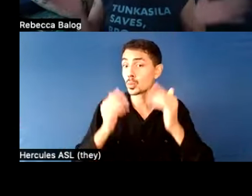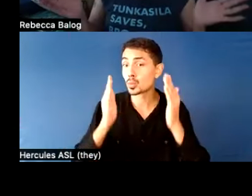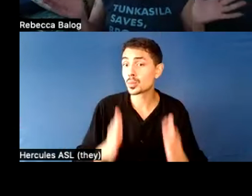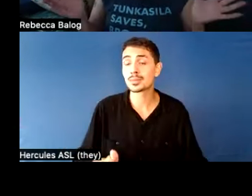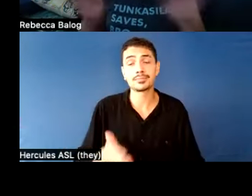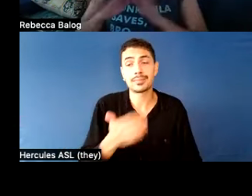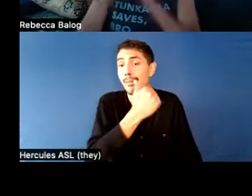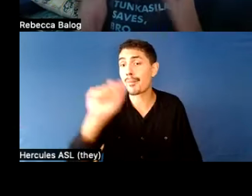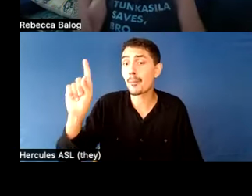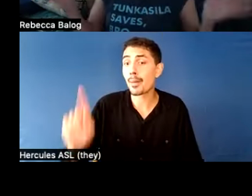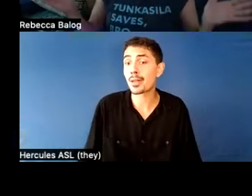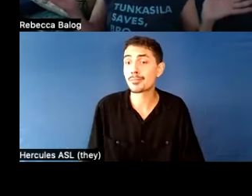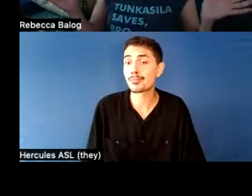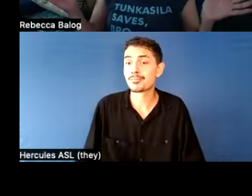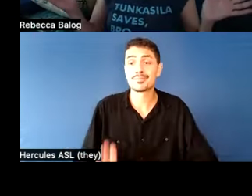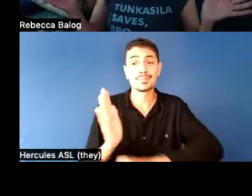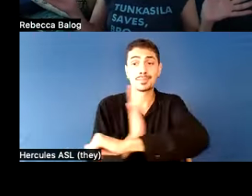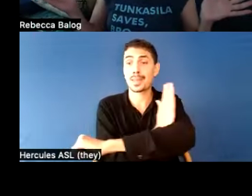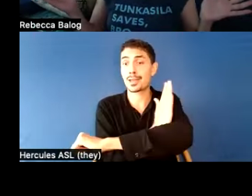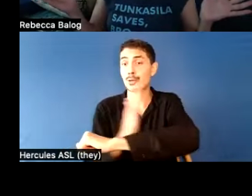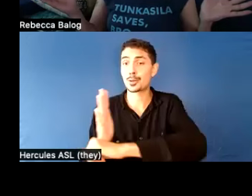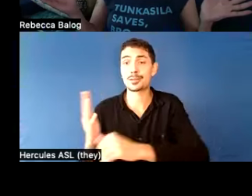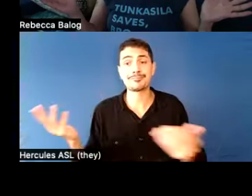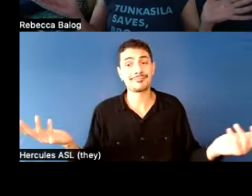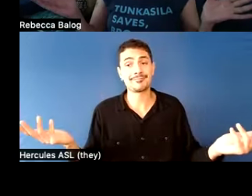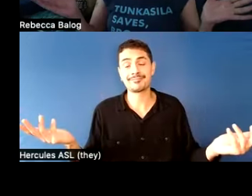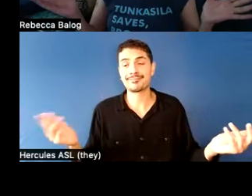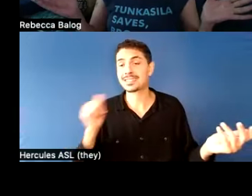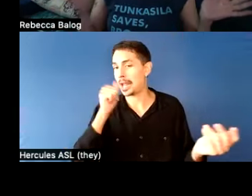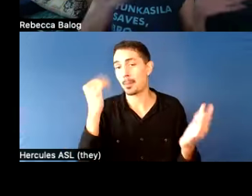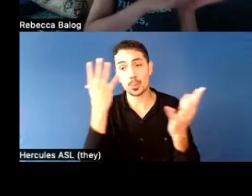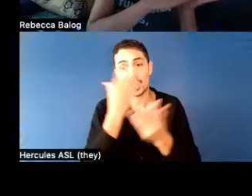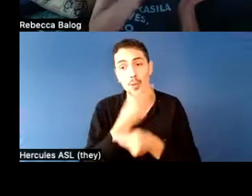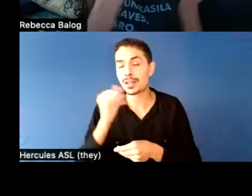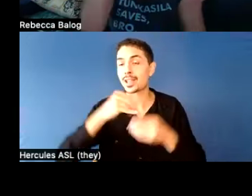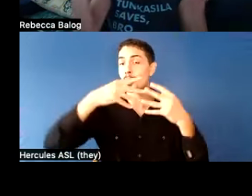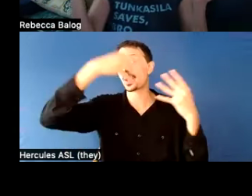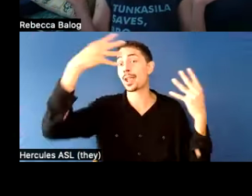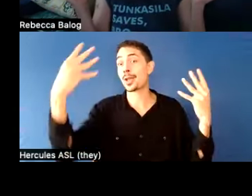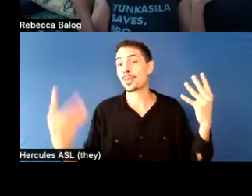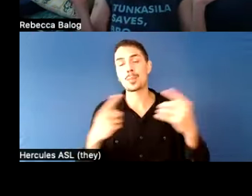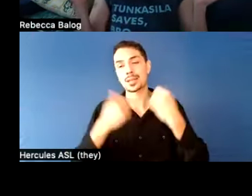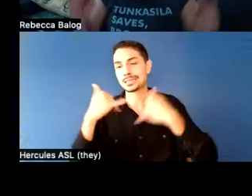anyone, right? That spectrum is still here. Like it's not beautiful like a rainbow, but the spectrum is